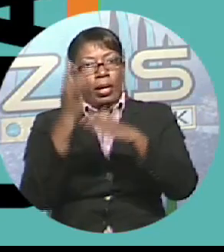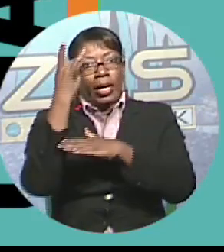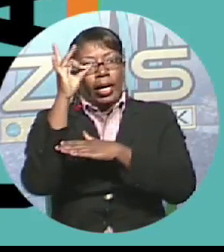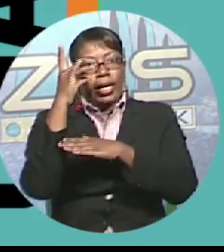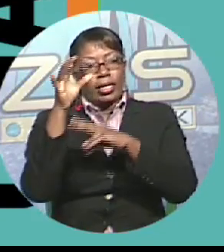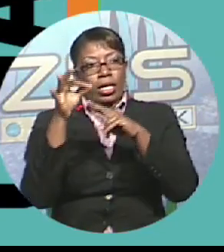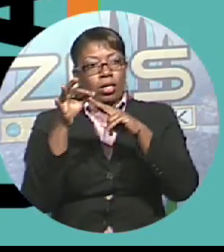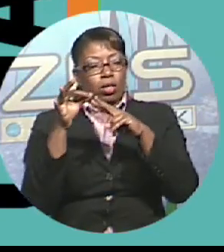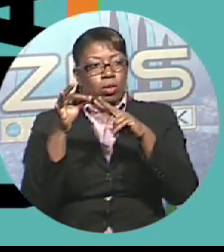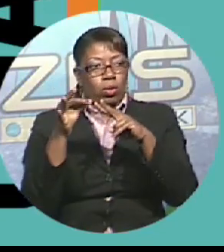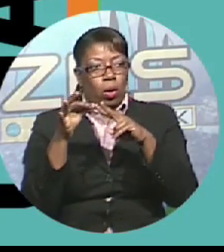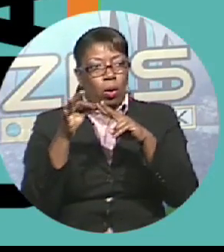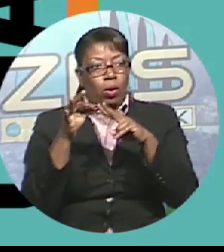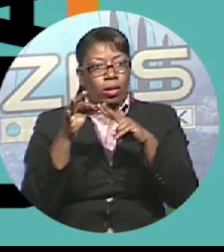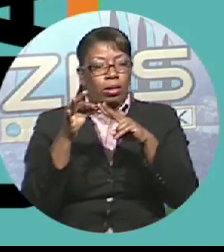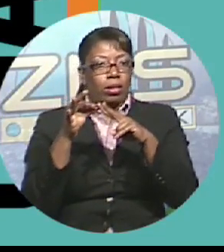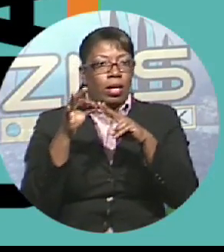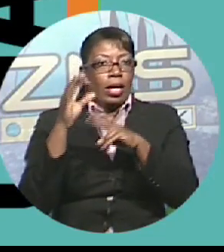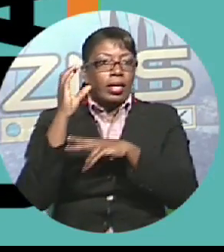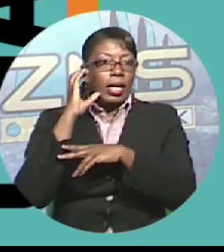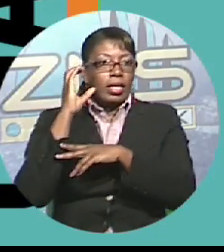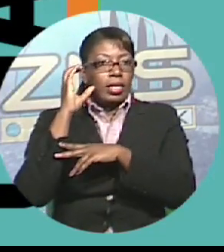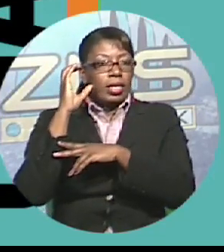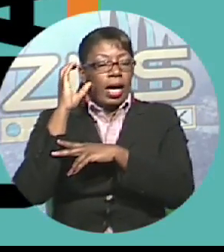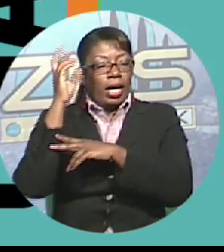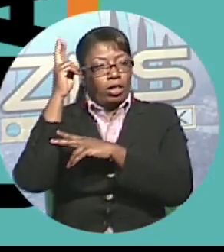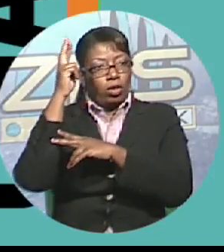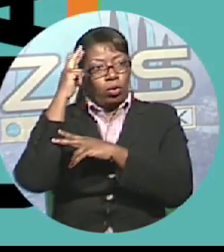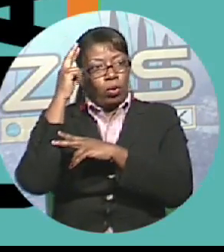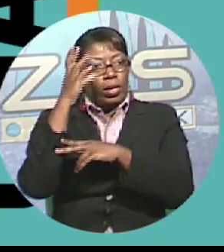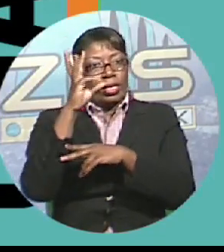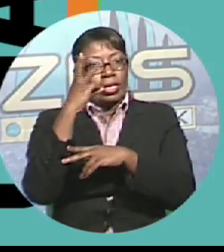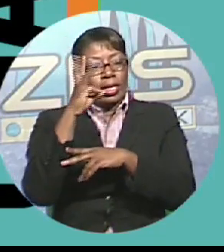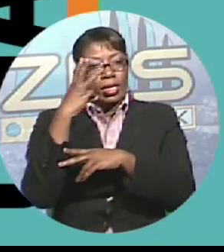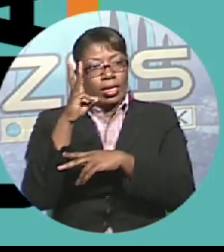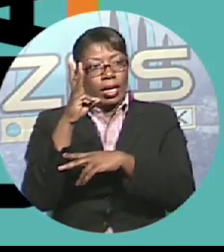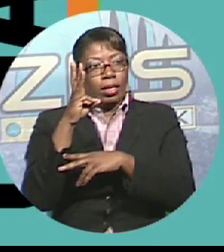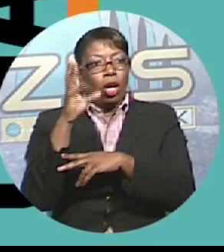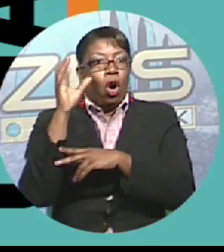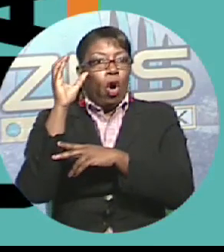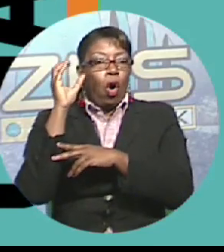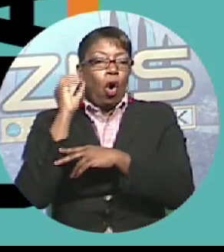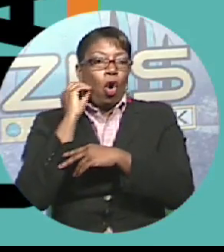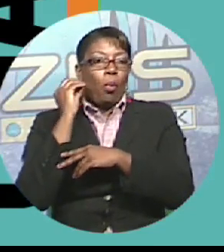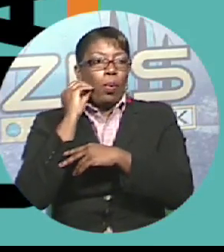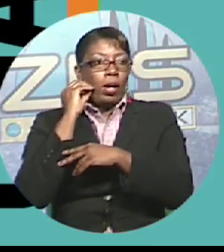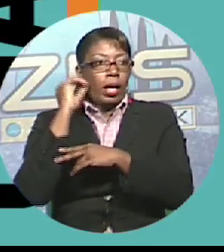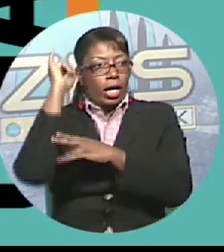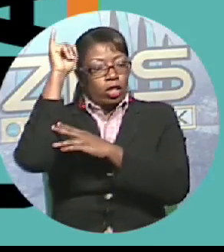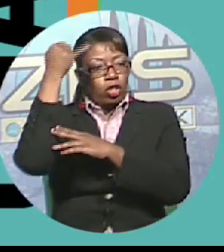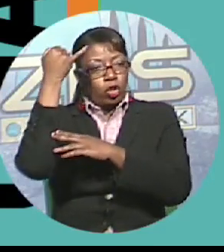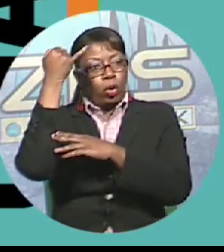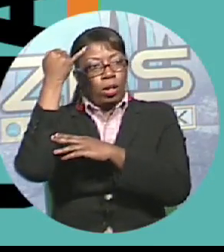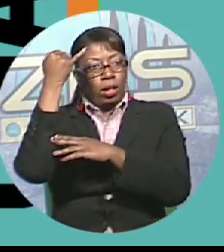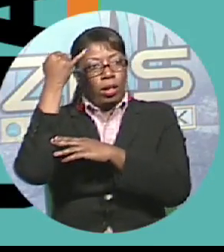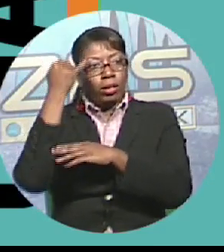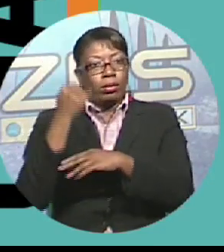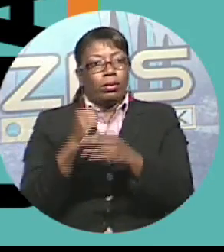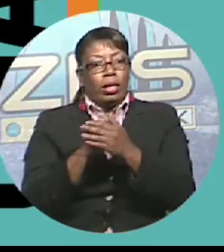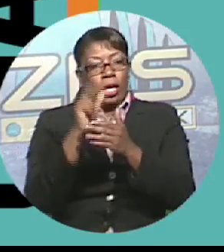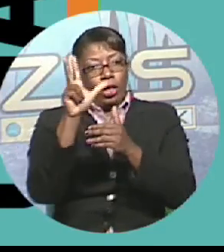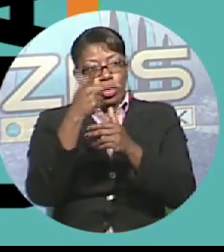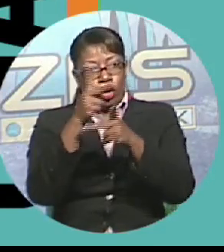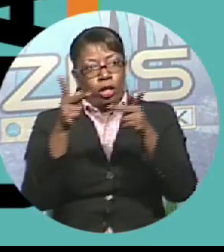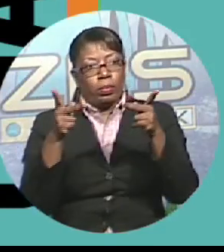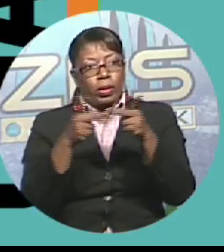points. Kelsey and Jeruin and Team Gold in second with 16 points. Opal and Julian making a big jump. Team Colorful now in third